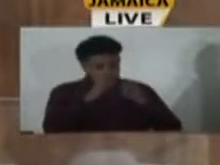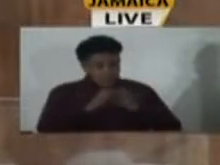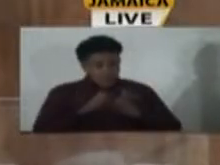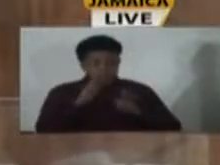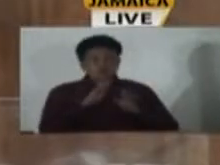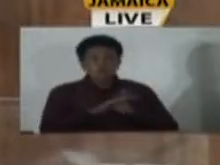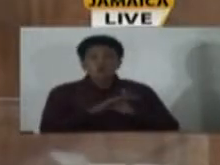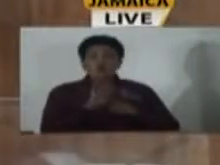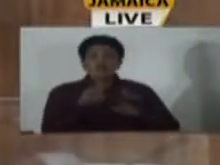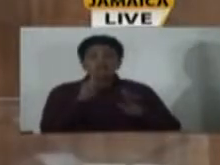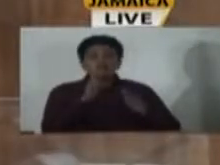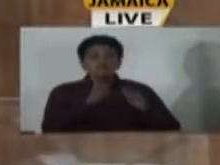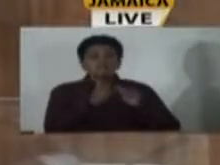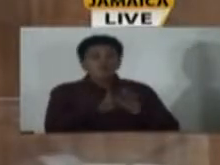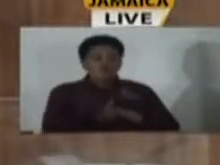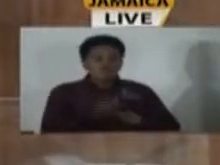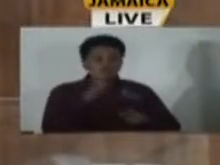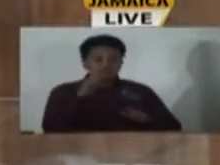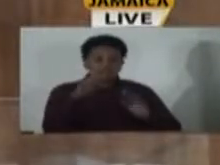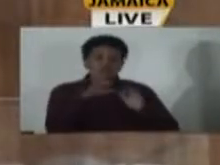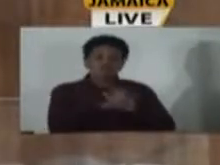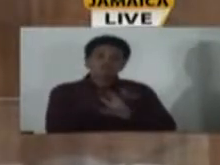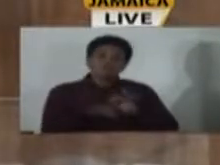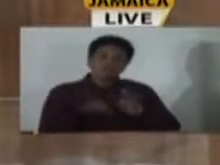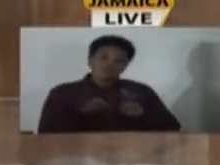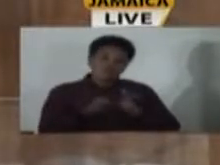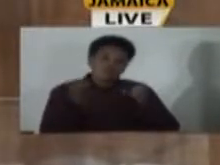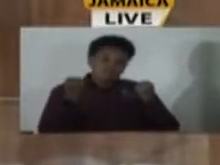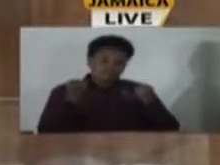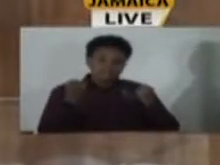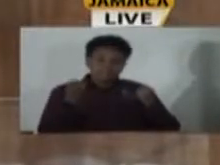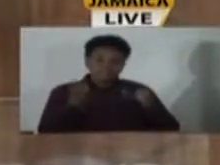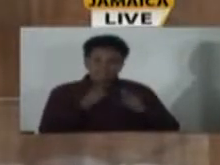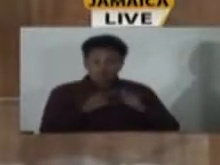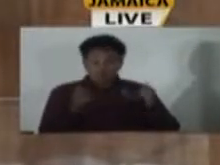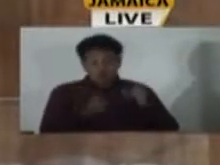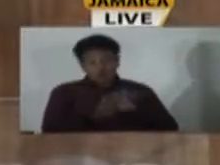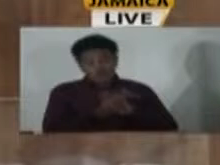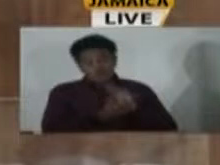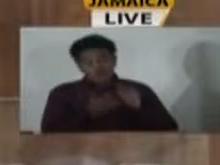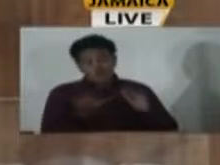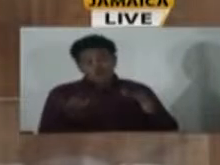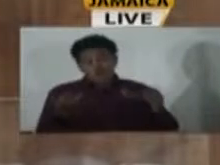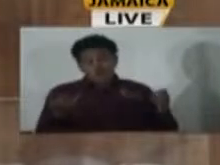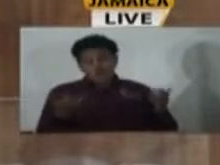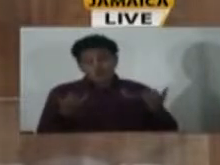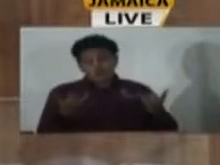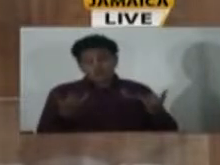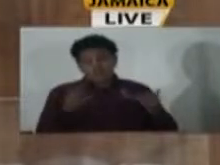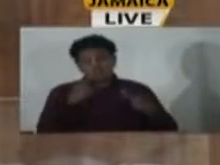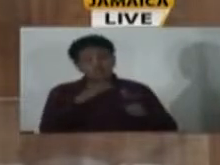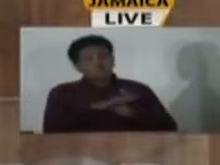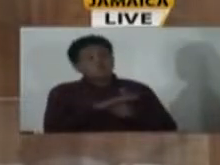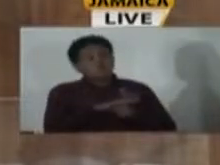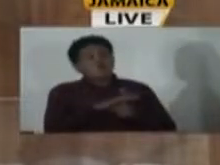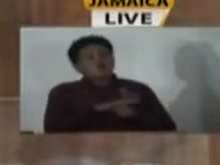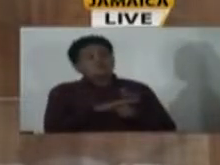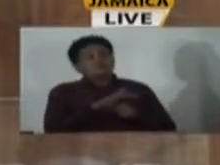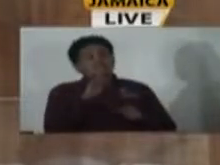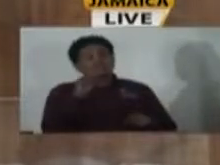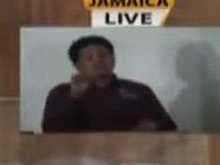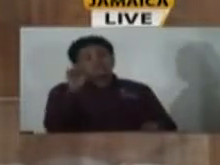not heeded, is a criminal offense. But under the scheme of the Act now, as it stands today, the warning is